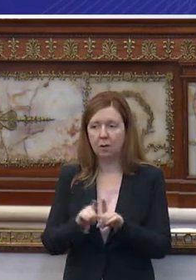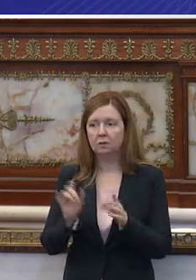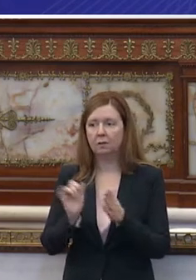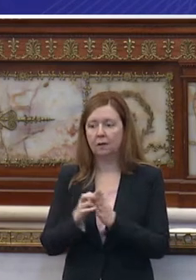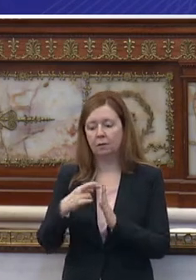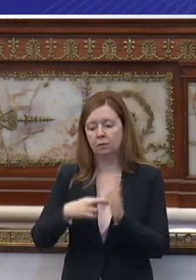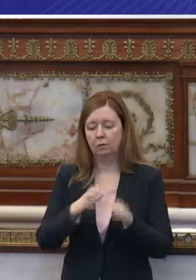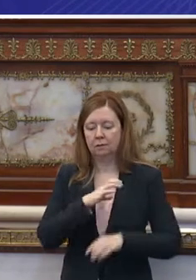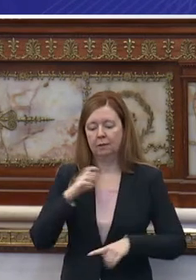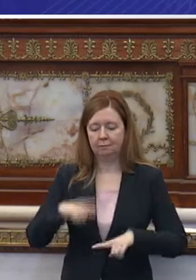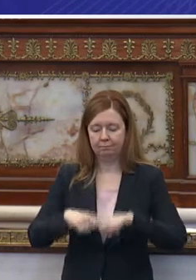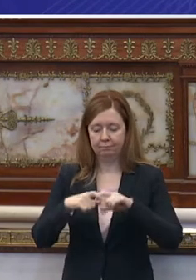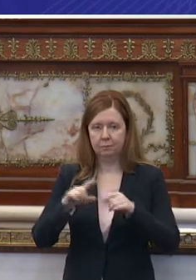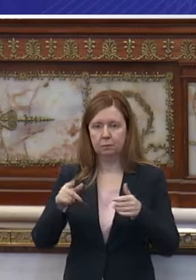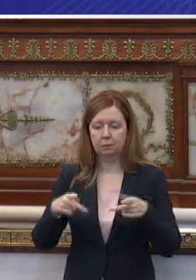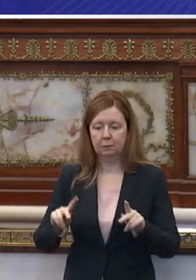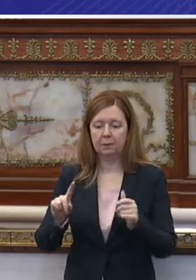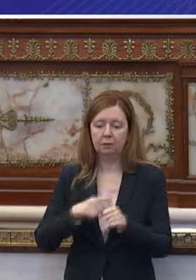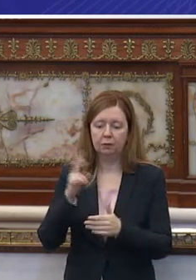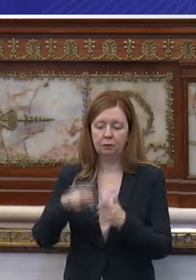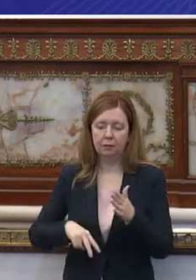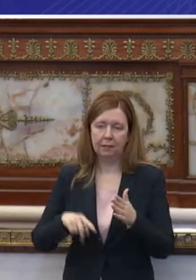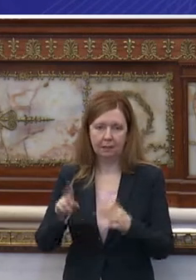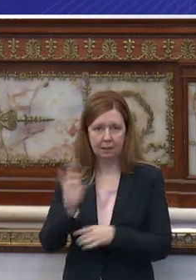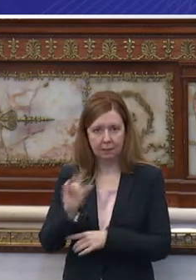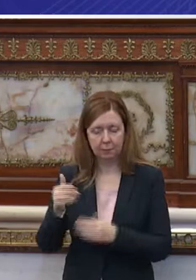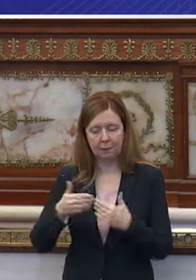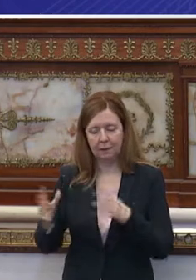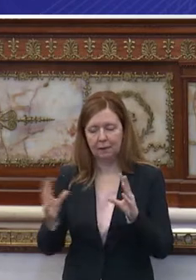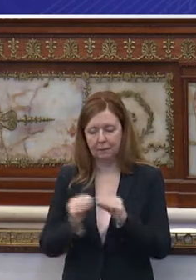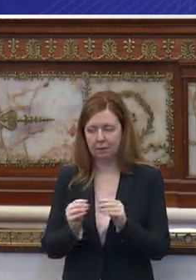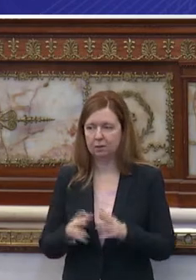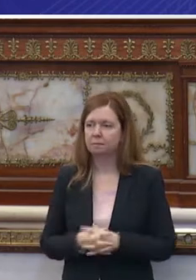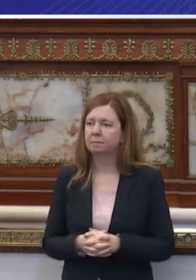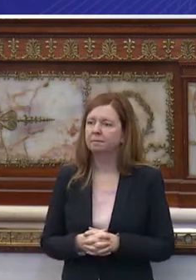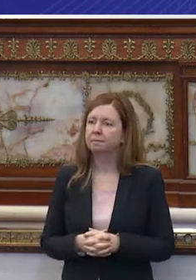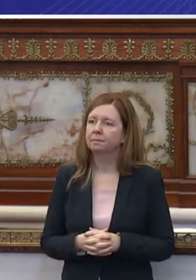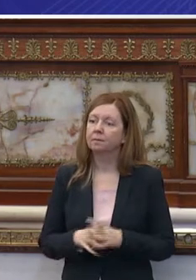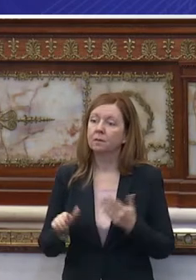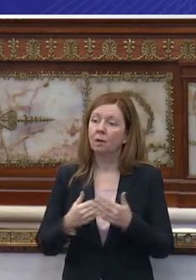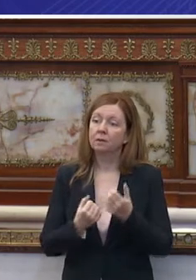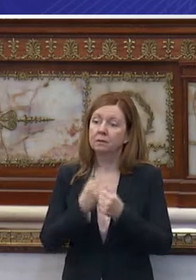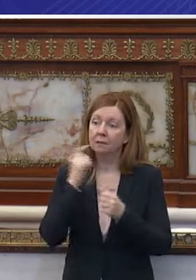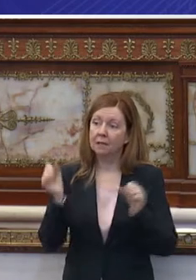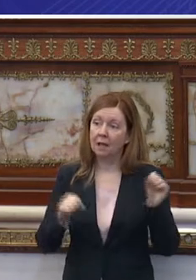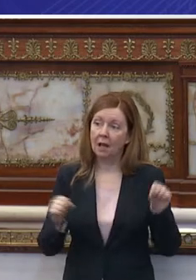be suspended to permit first reading of this bill at the next session of council. All those